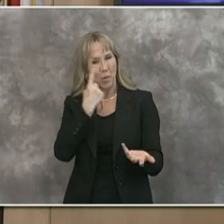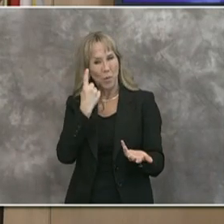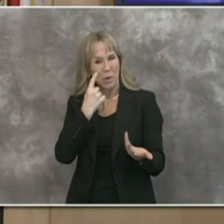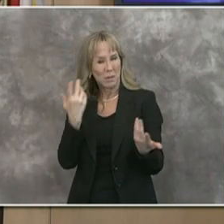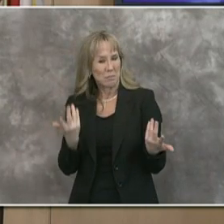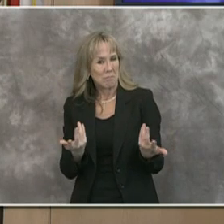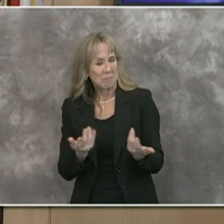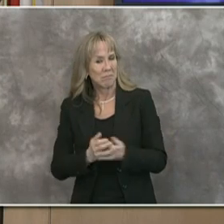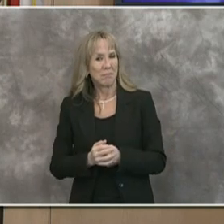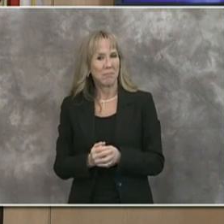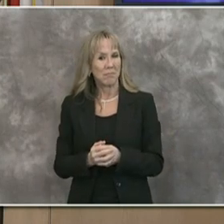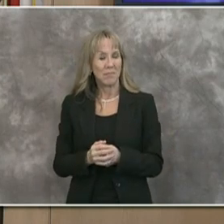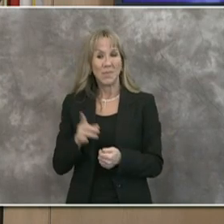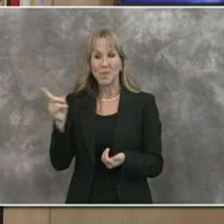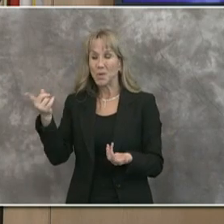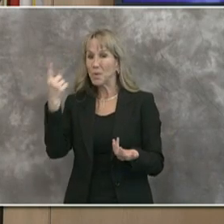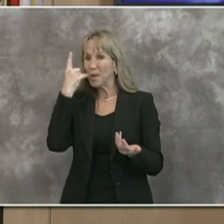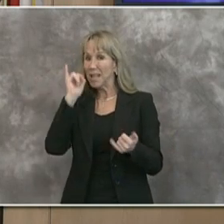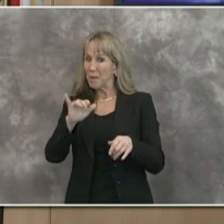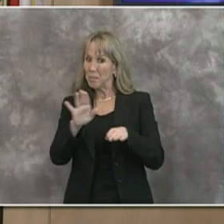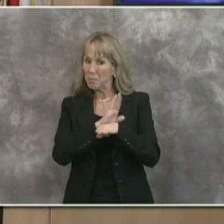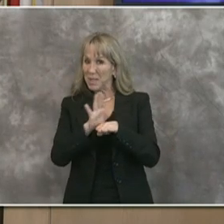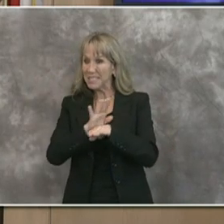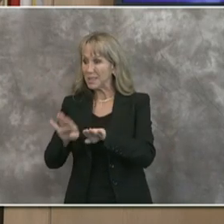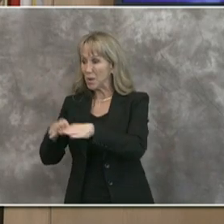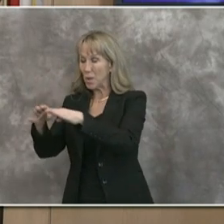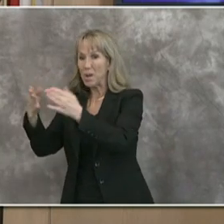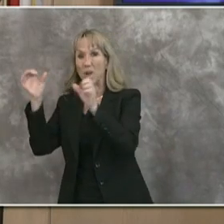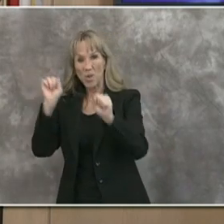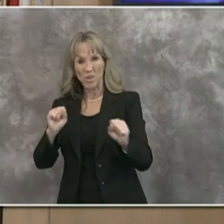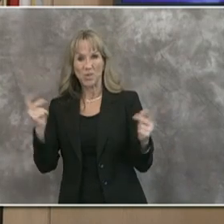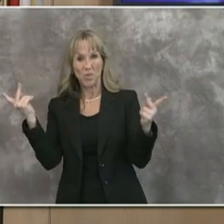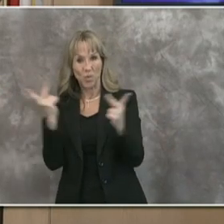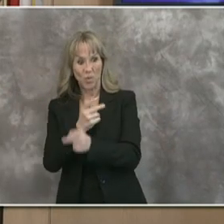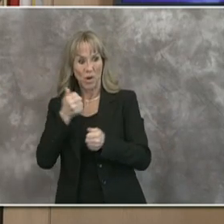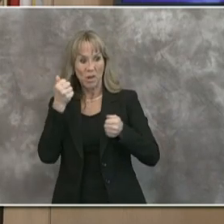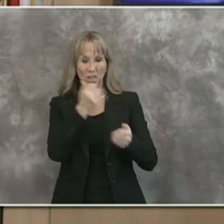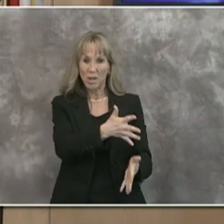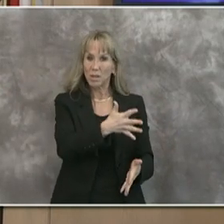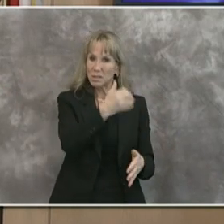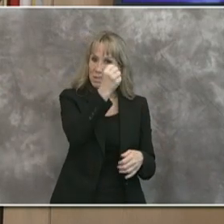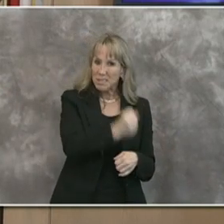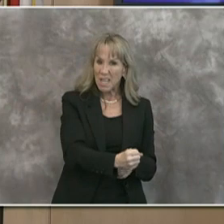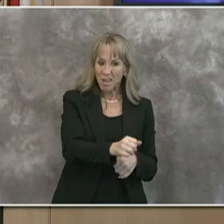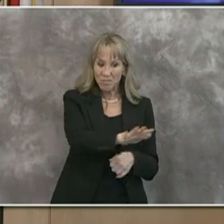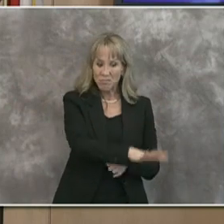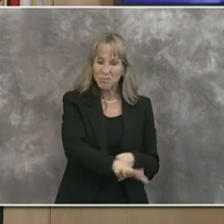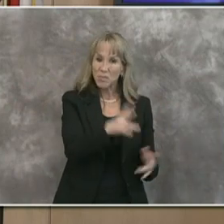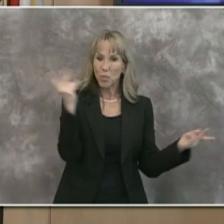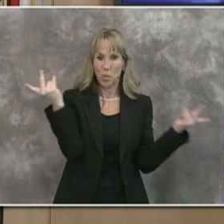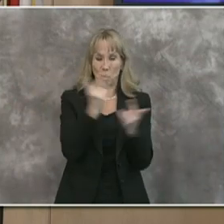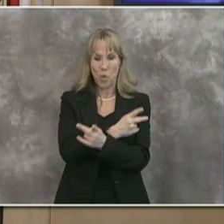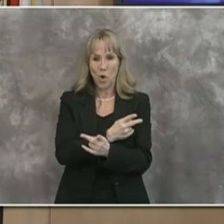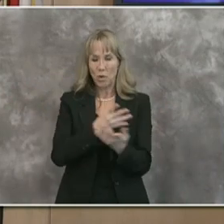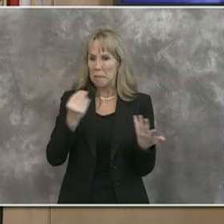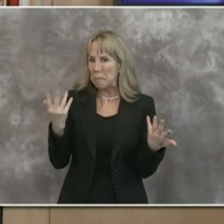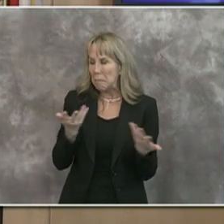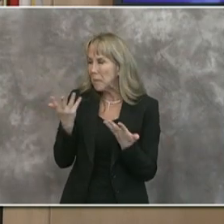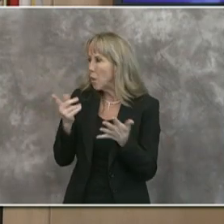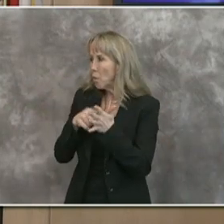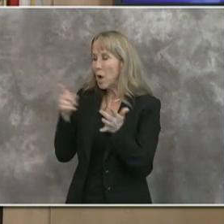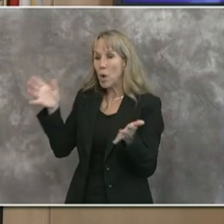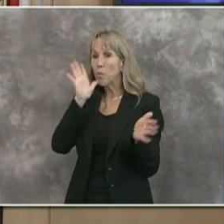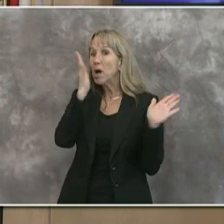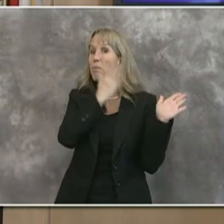you think that this push to reopen businesses could put that community, those South Bay communities, at risk? And what do you have in place to prepare for that